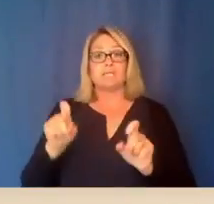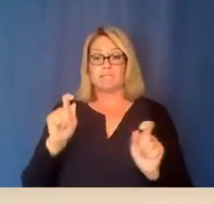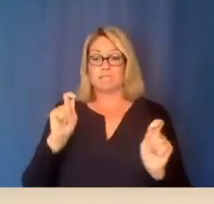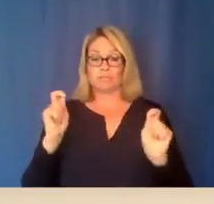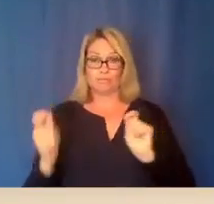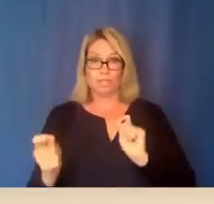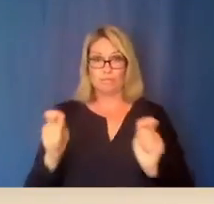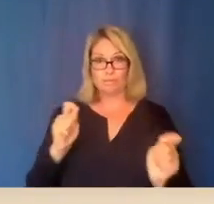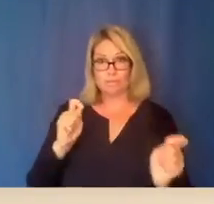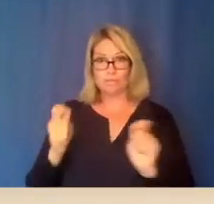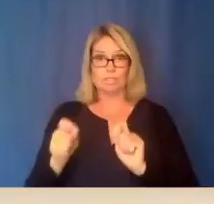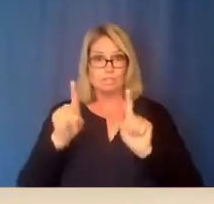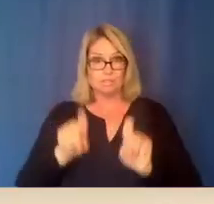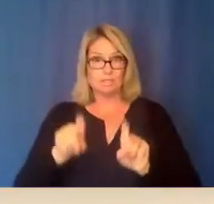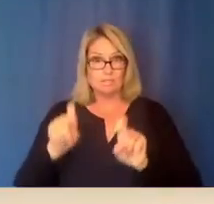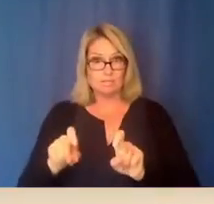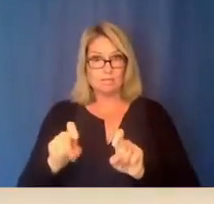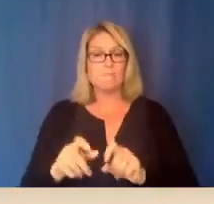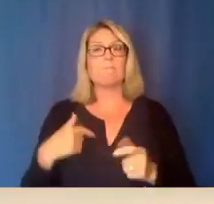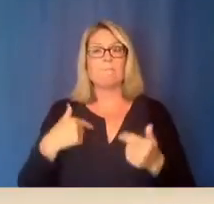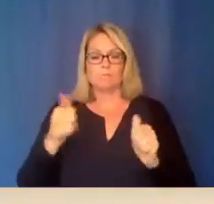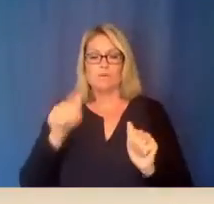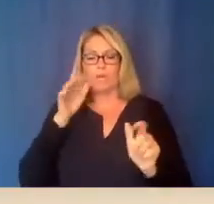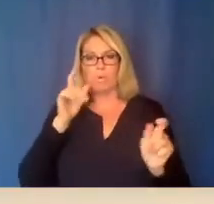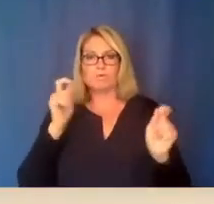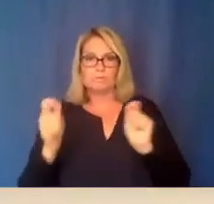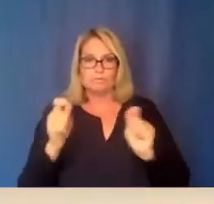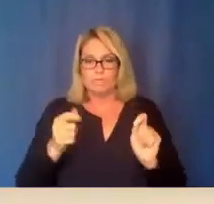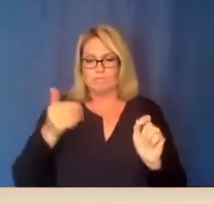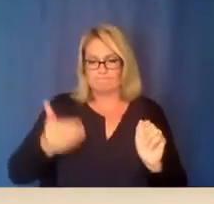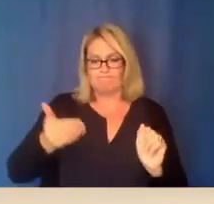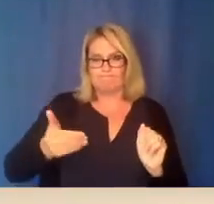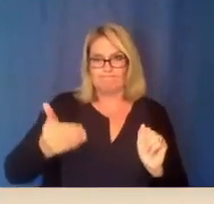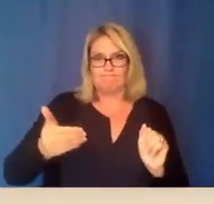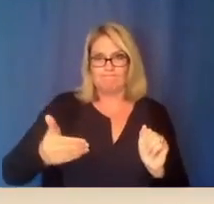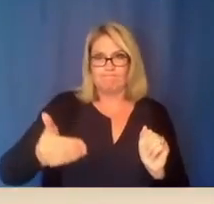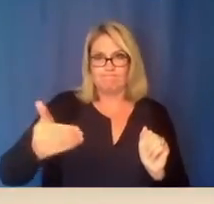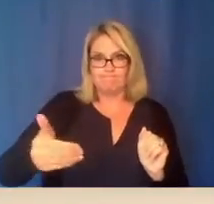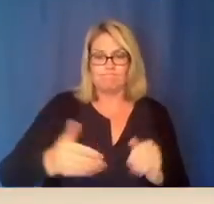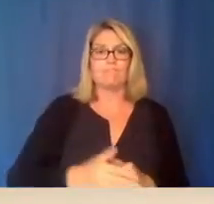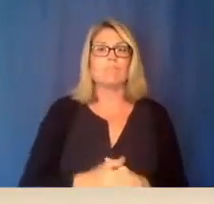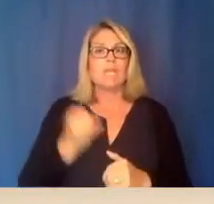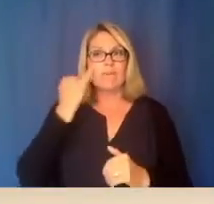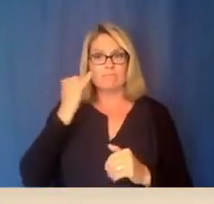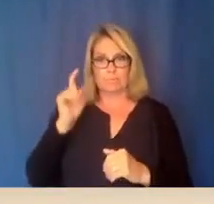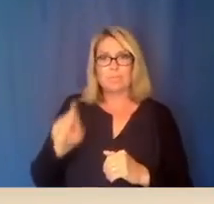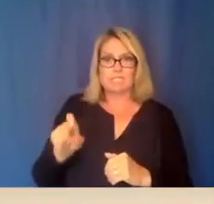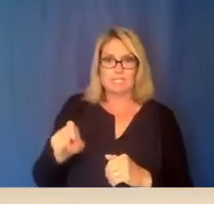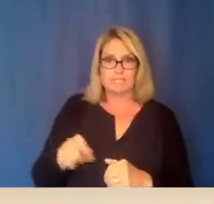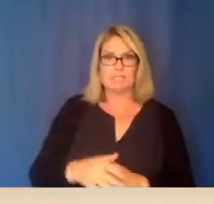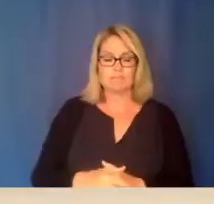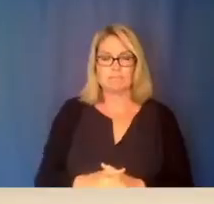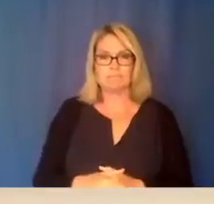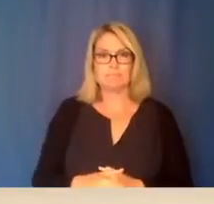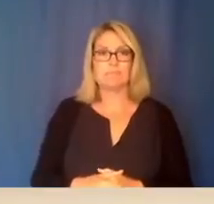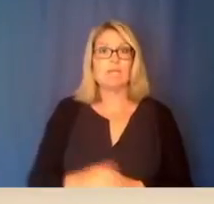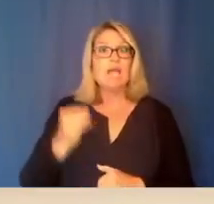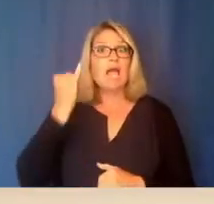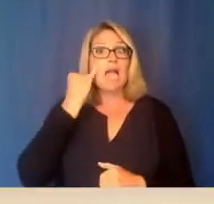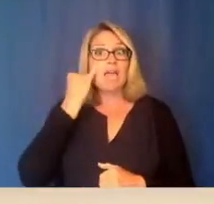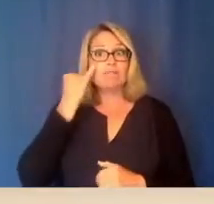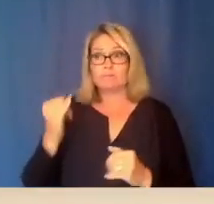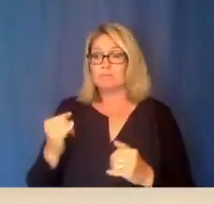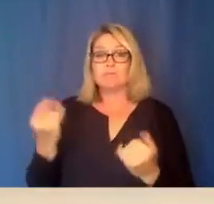will retain the capacity to adjust and refocus our testing efforts if necessary. In the event there is an outbreak